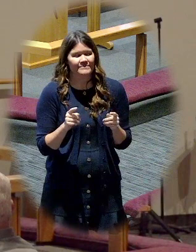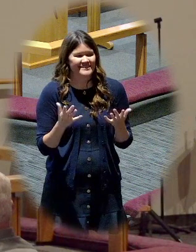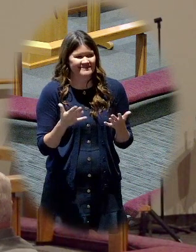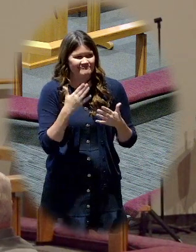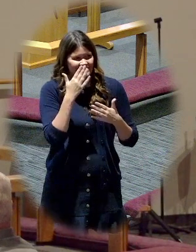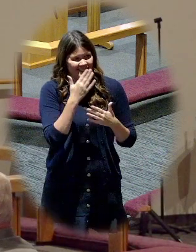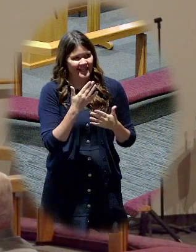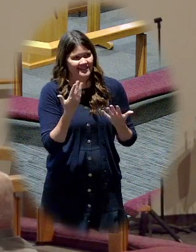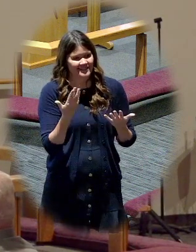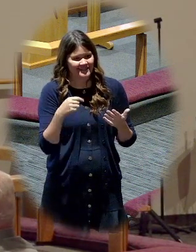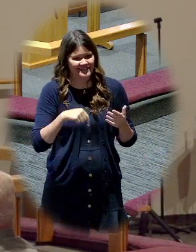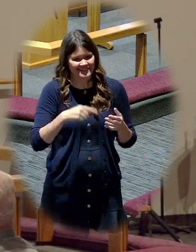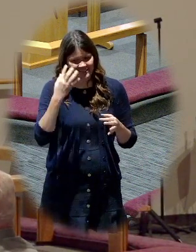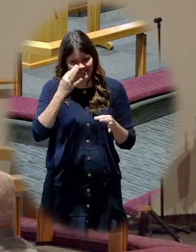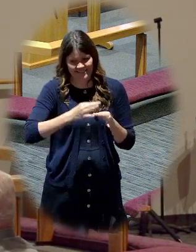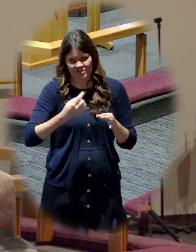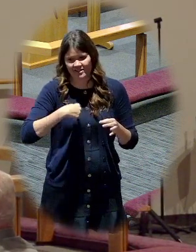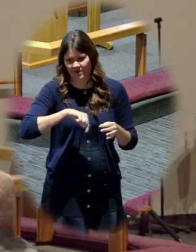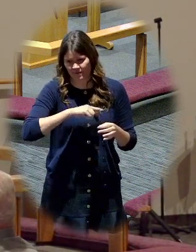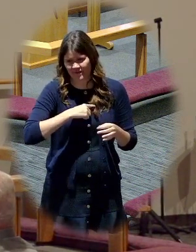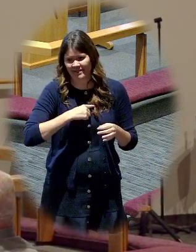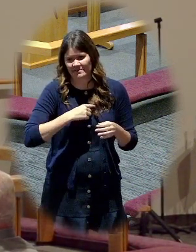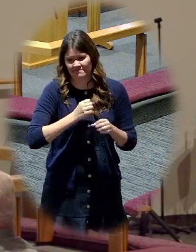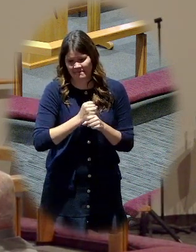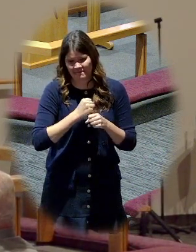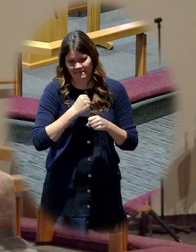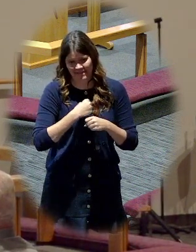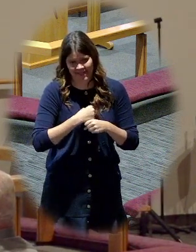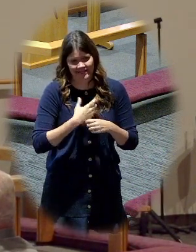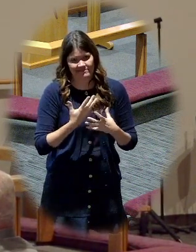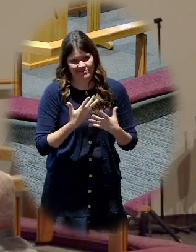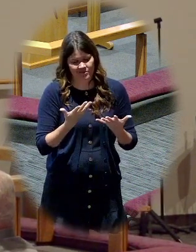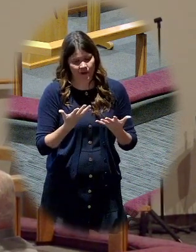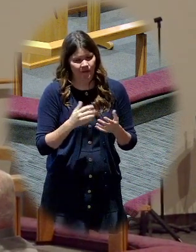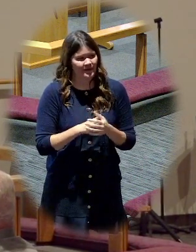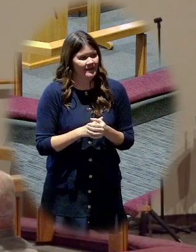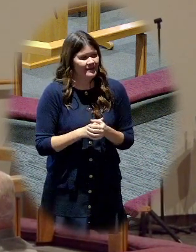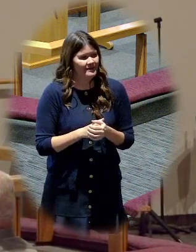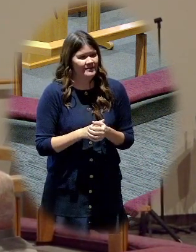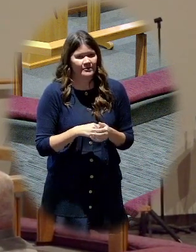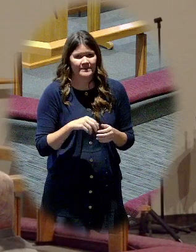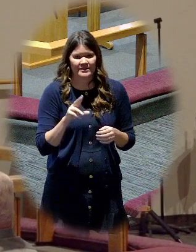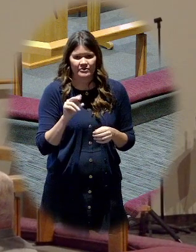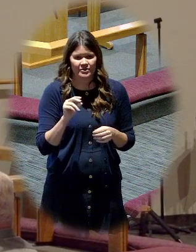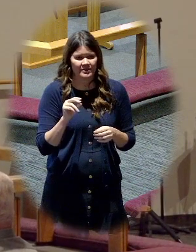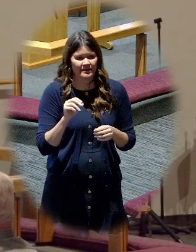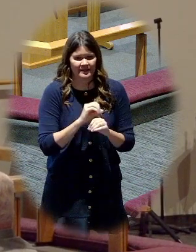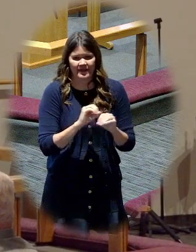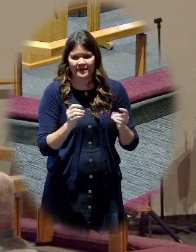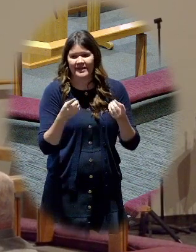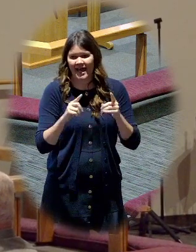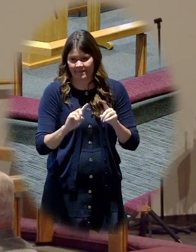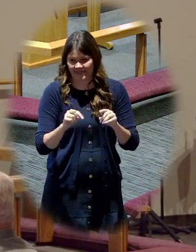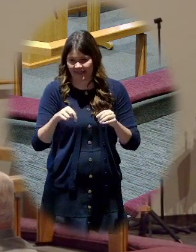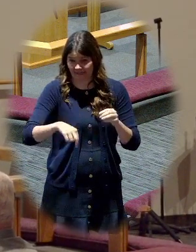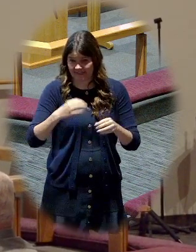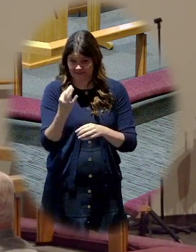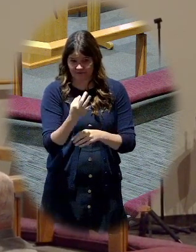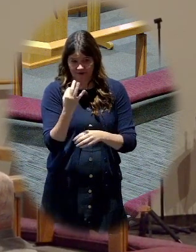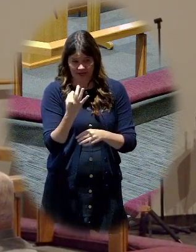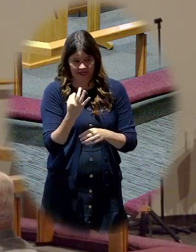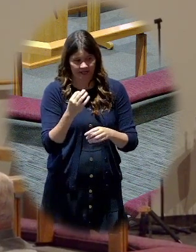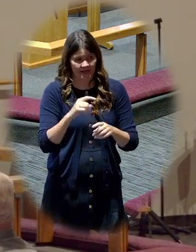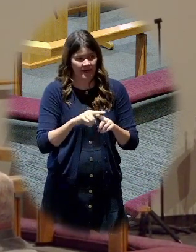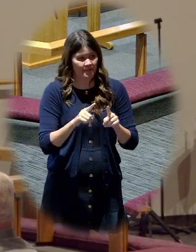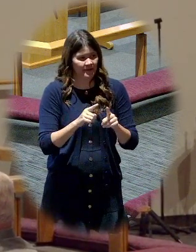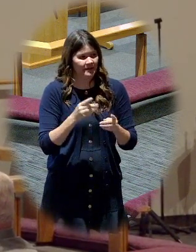Unfortunately, this is the decision that we've decided to make. So there will not be anything this Friday. We will be looking to